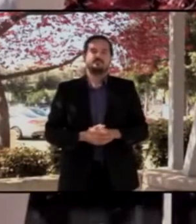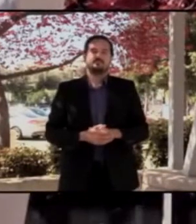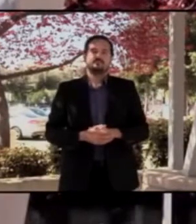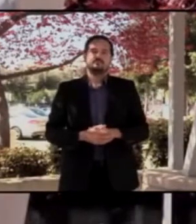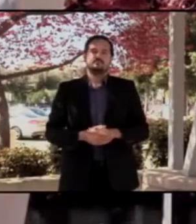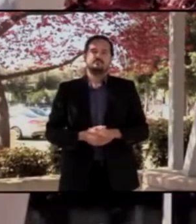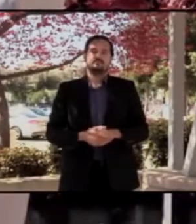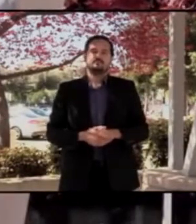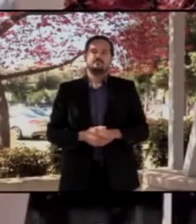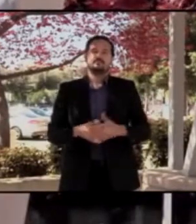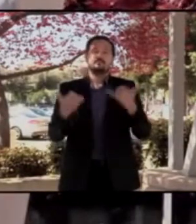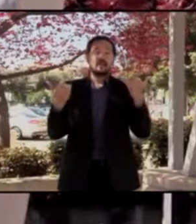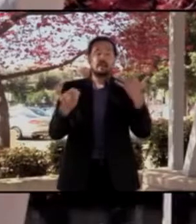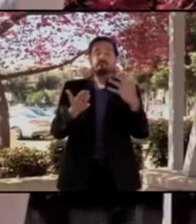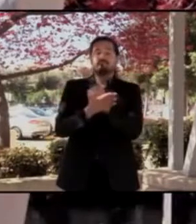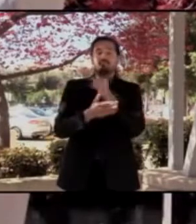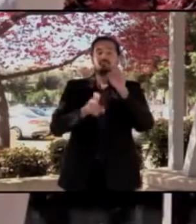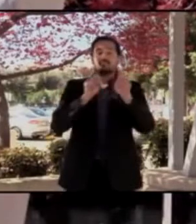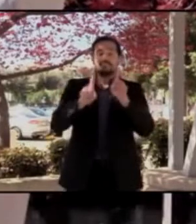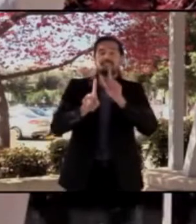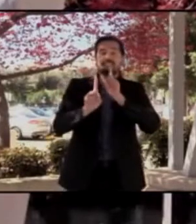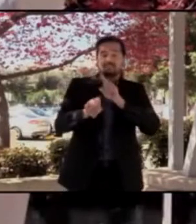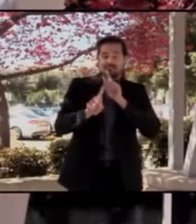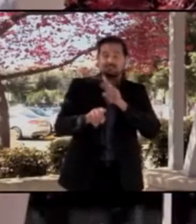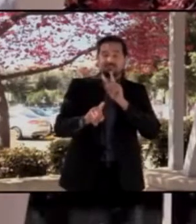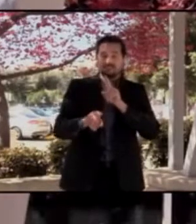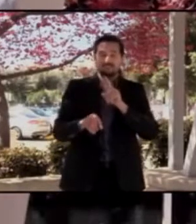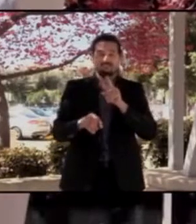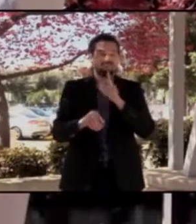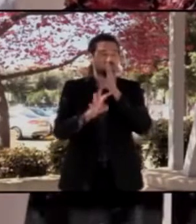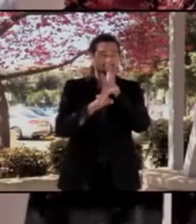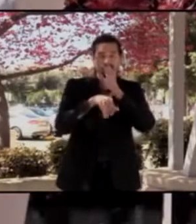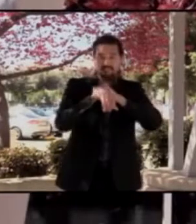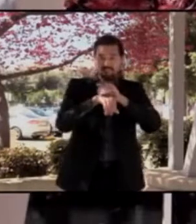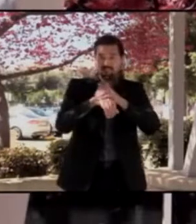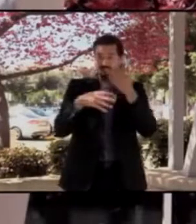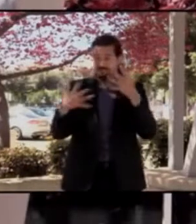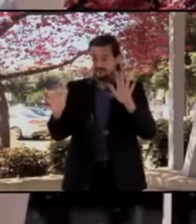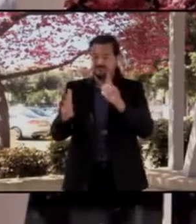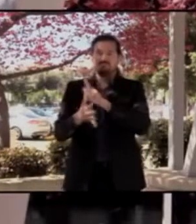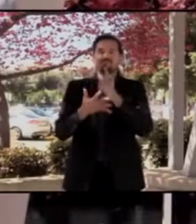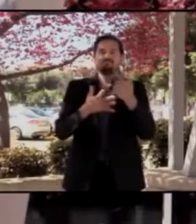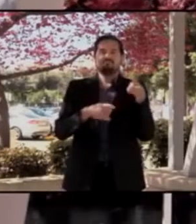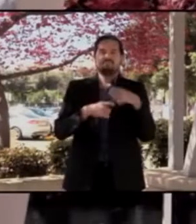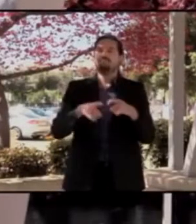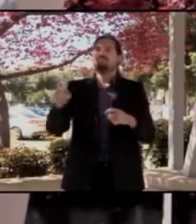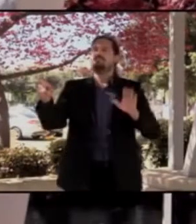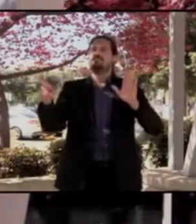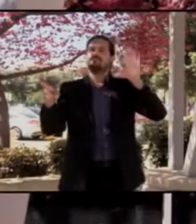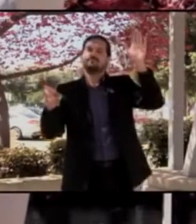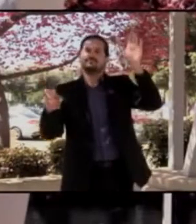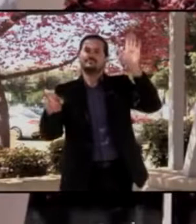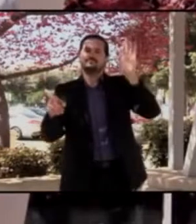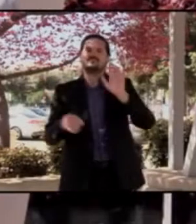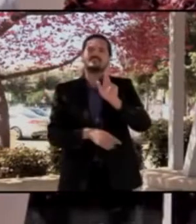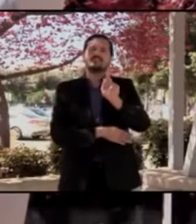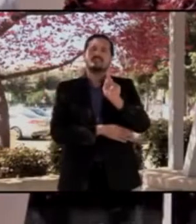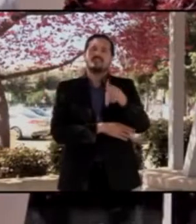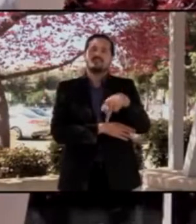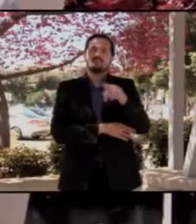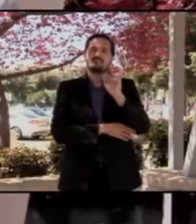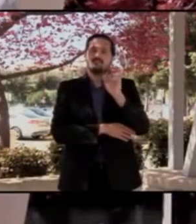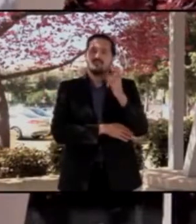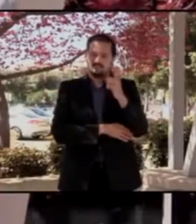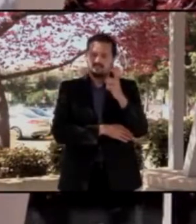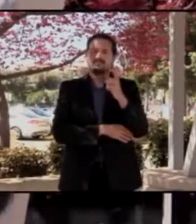We'll now take questions from the English media before moving into the Spanish language portion of the program. We'll start with KPIX. Please identify for who your question is for.